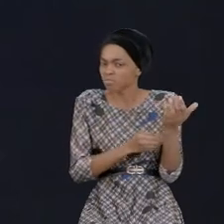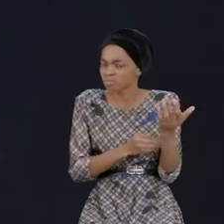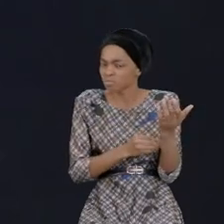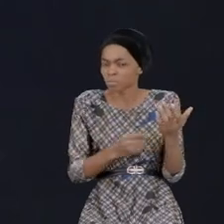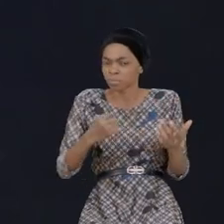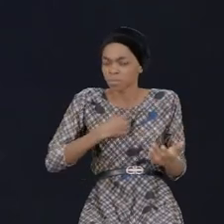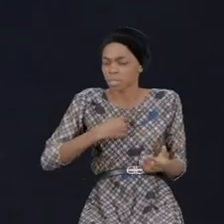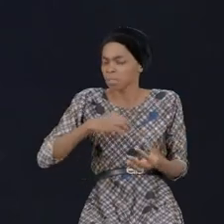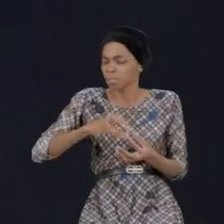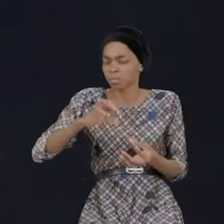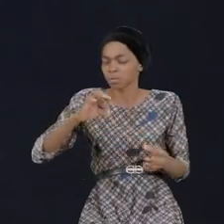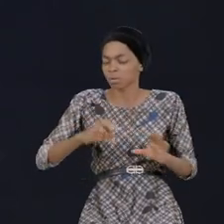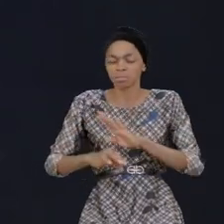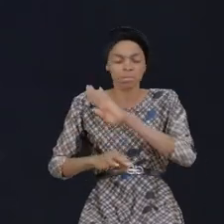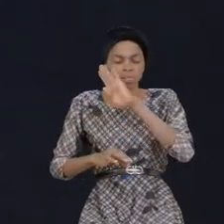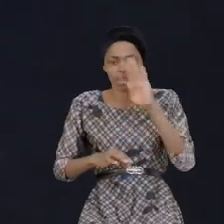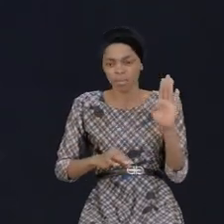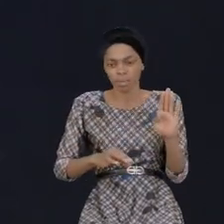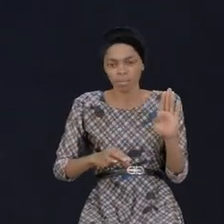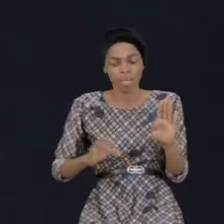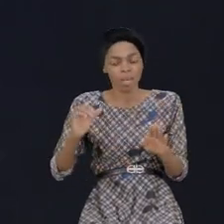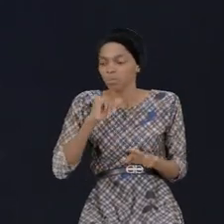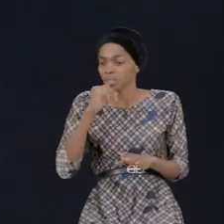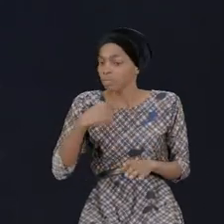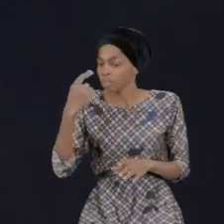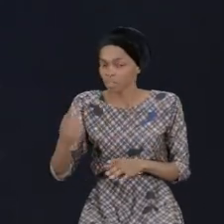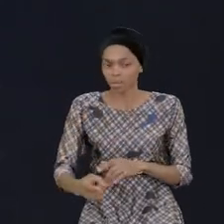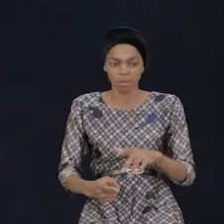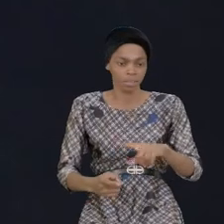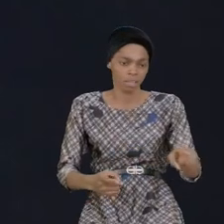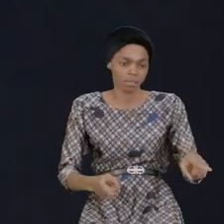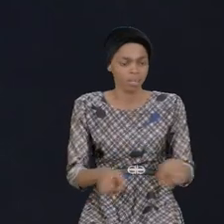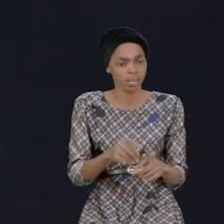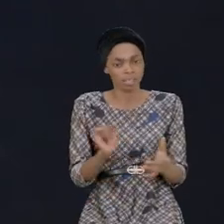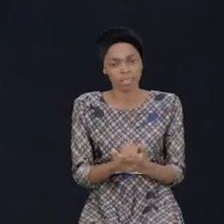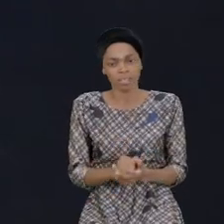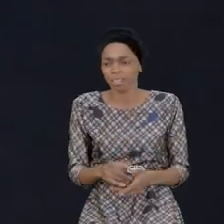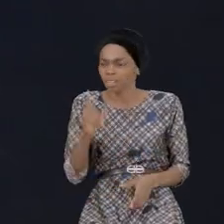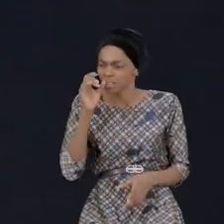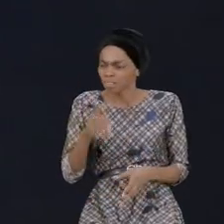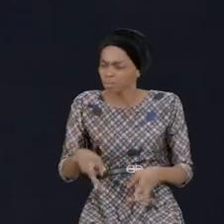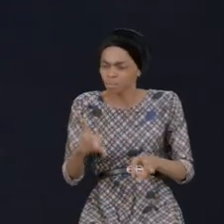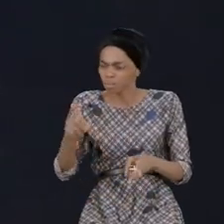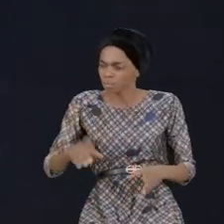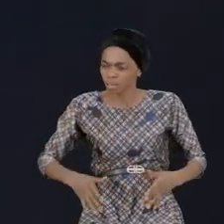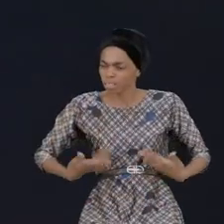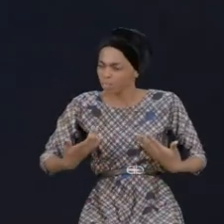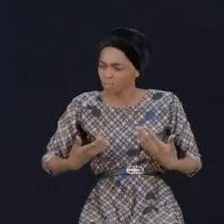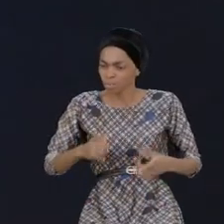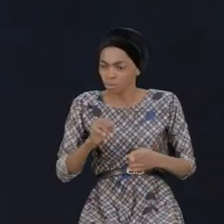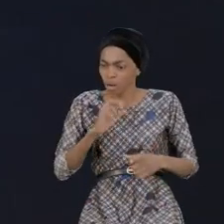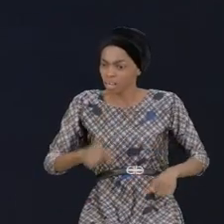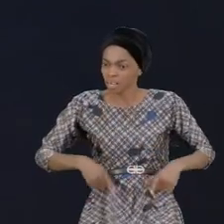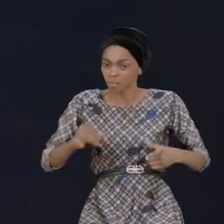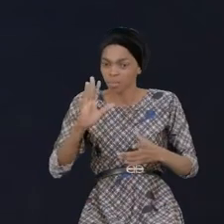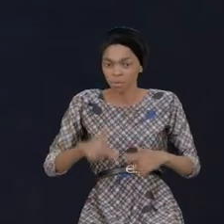spiritual. Never. He never tells them that. You know, the way you are acting is because you